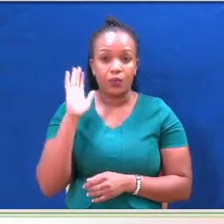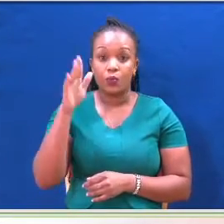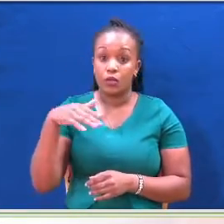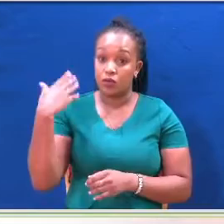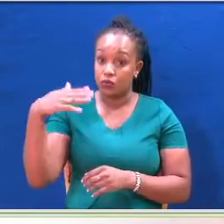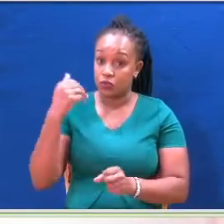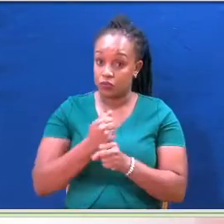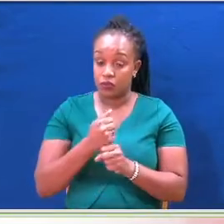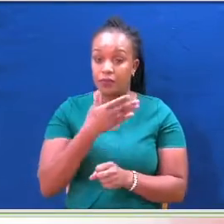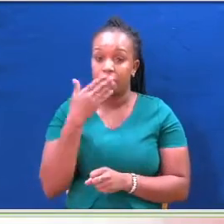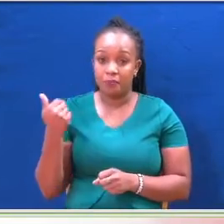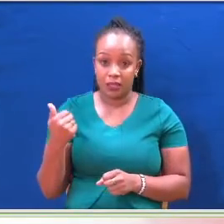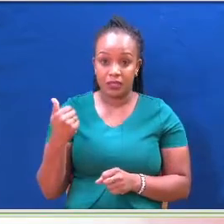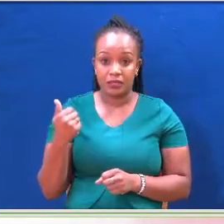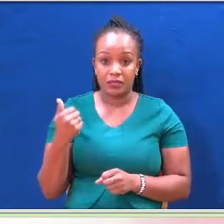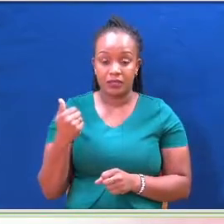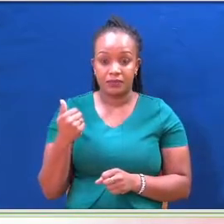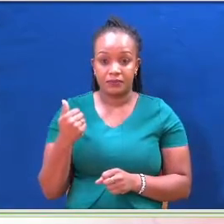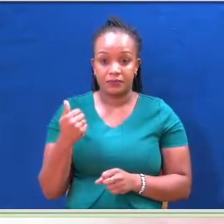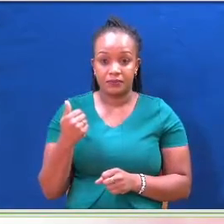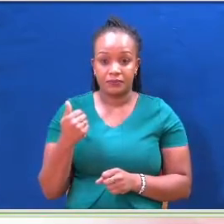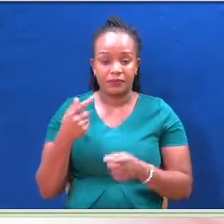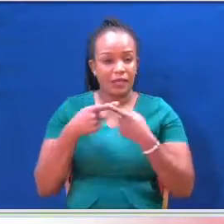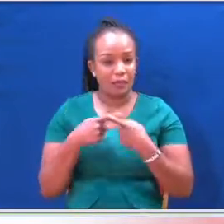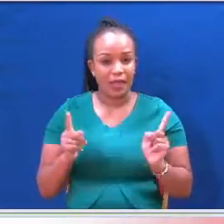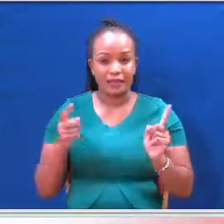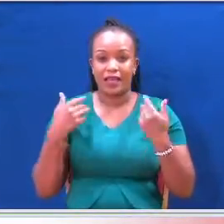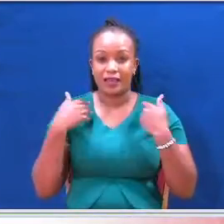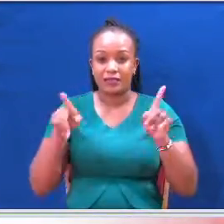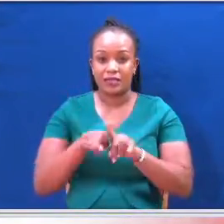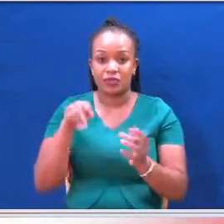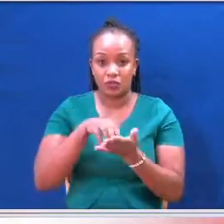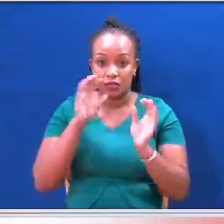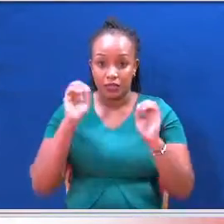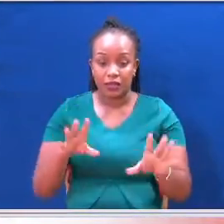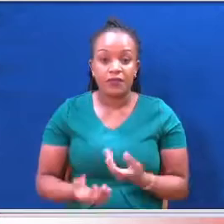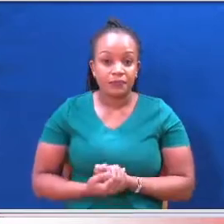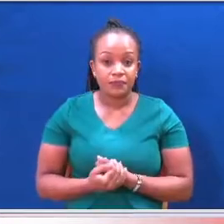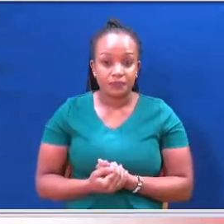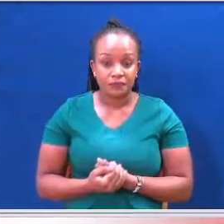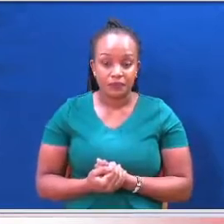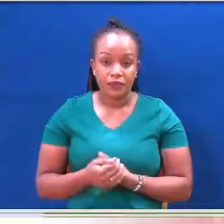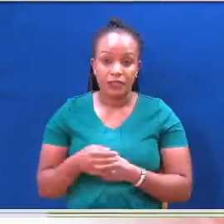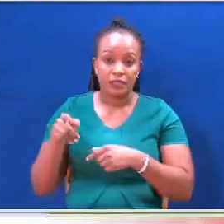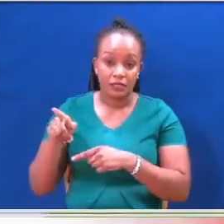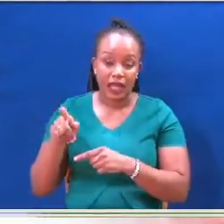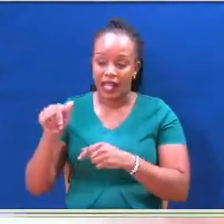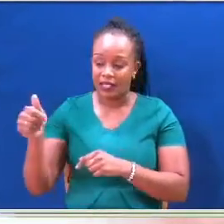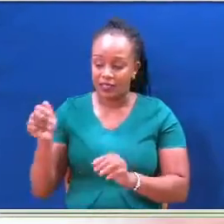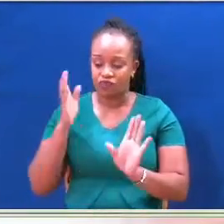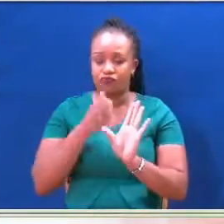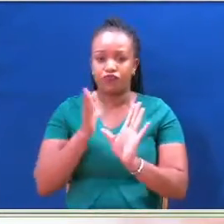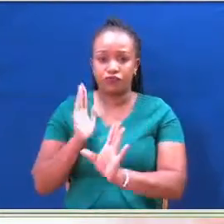do, but could not because of the statelessness status that we had. Her peers who had hitherto dropped school owing to lack